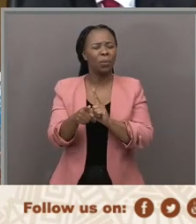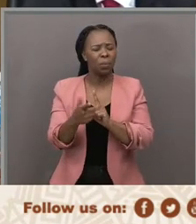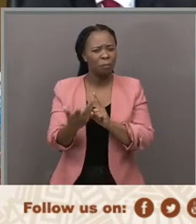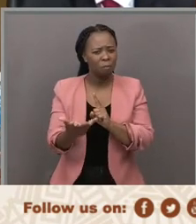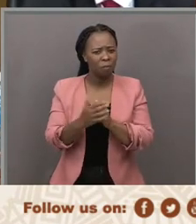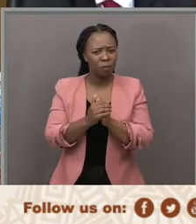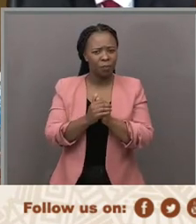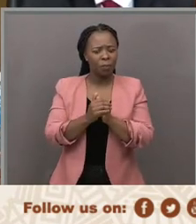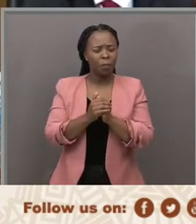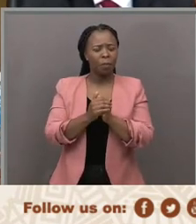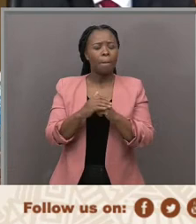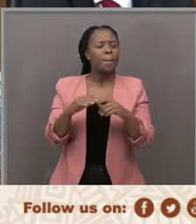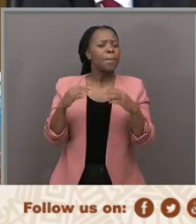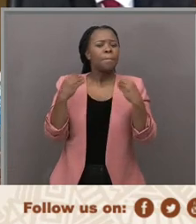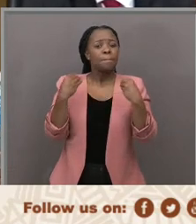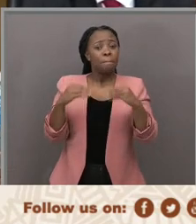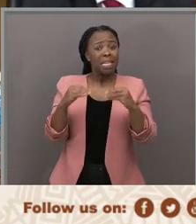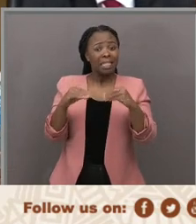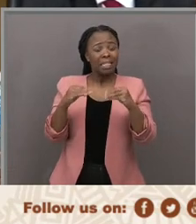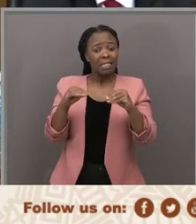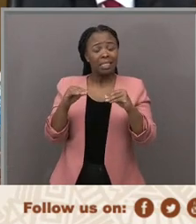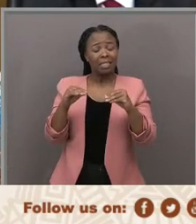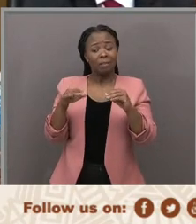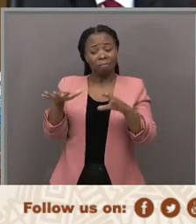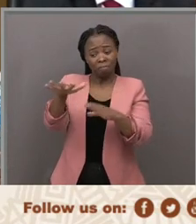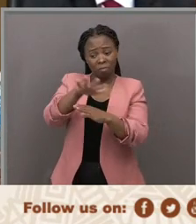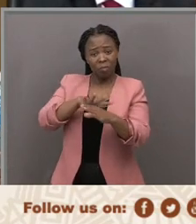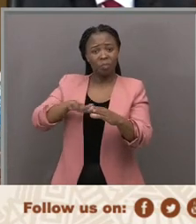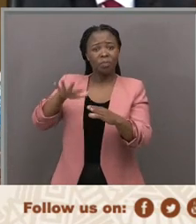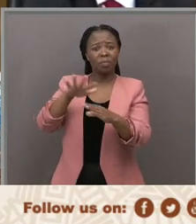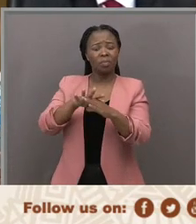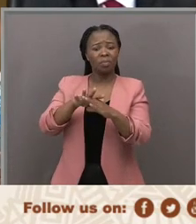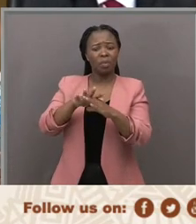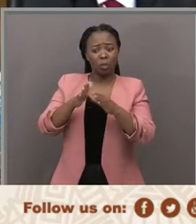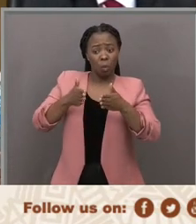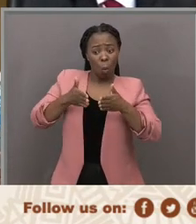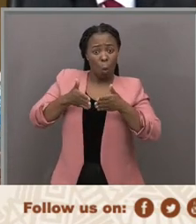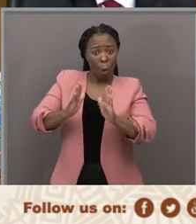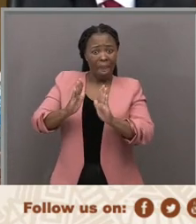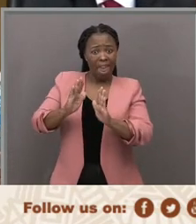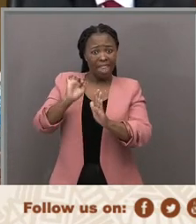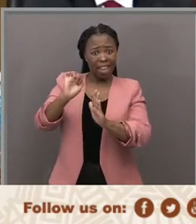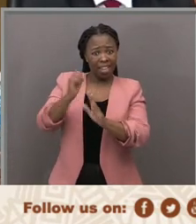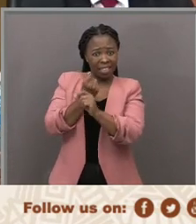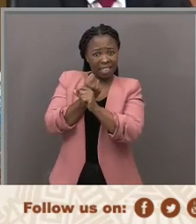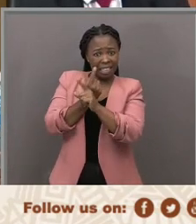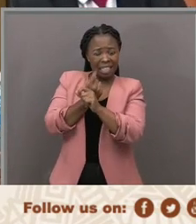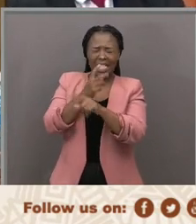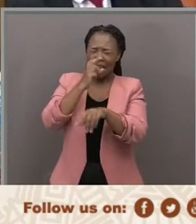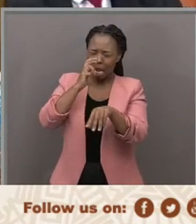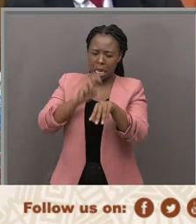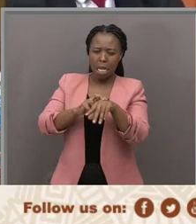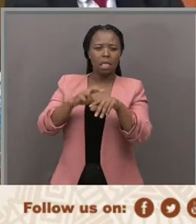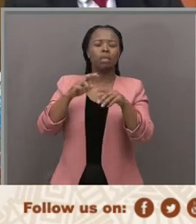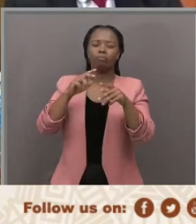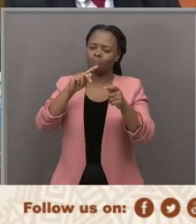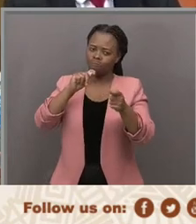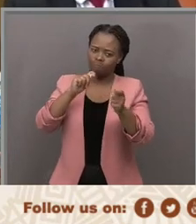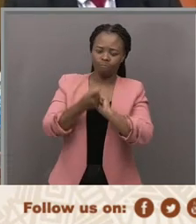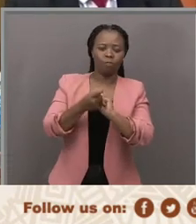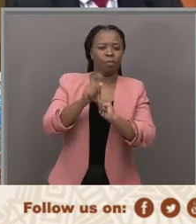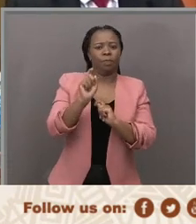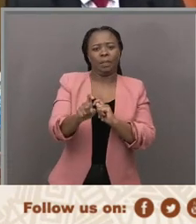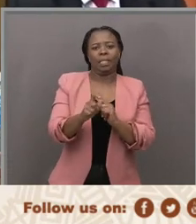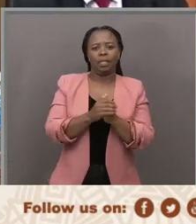of this sector needs to change. The business model of the taxi industry needs to change, and that we need